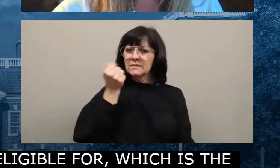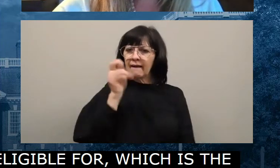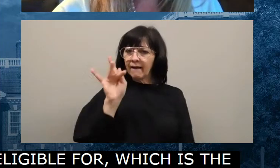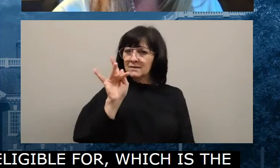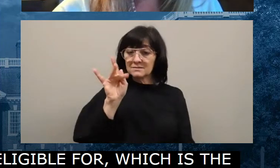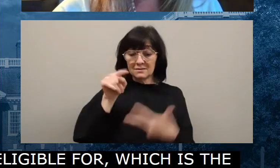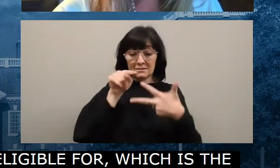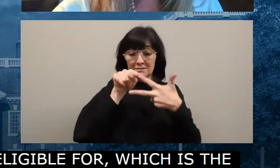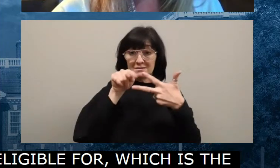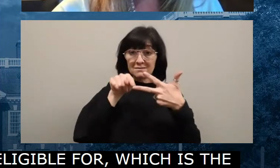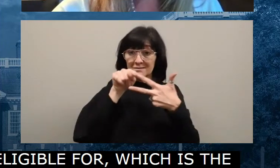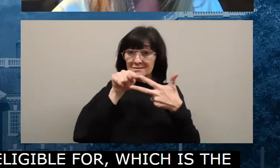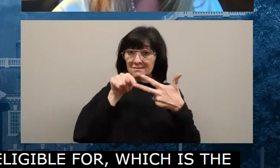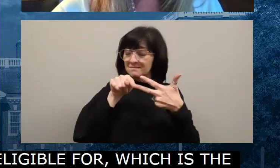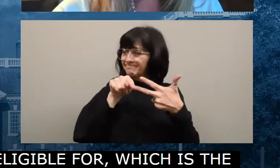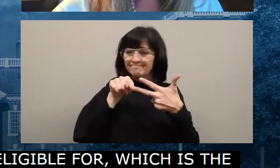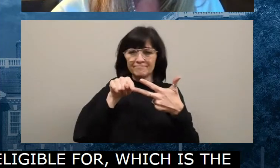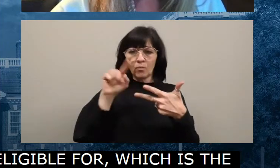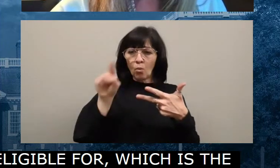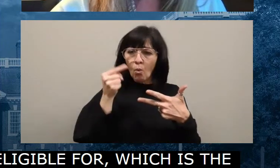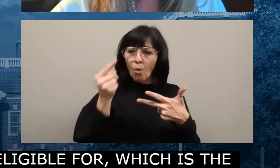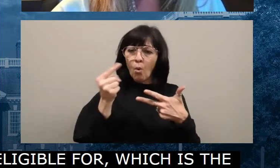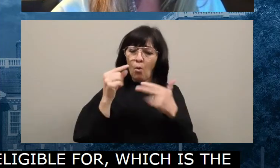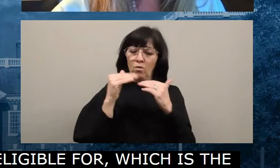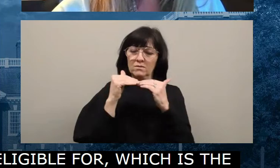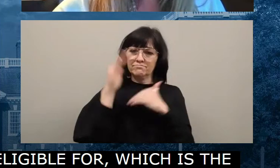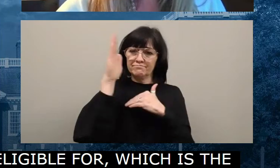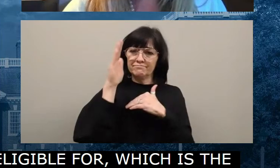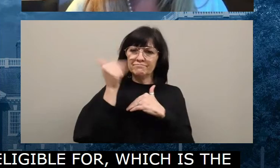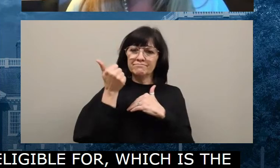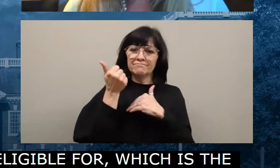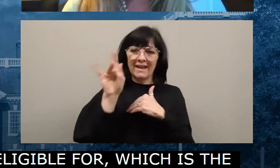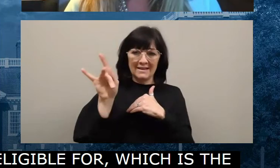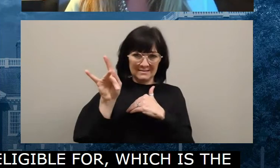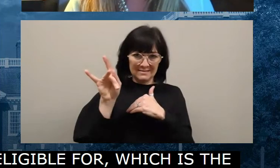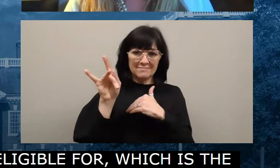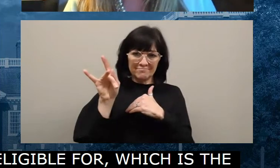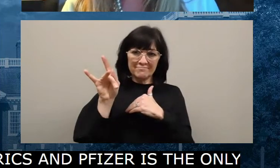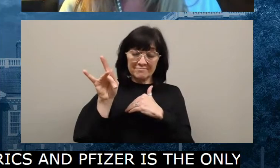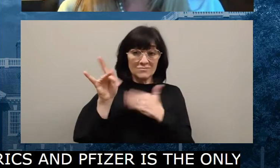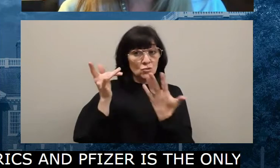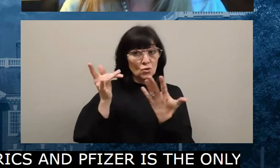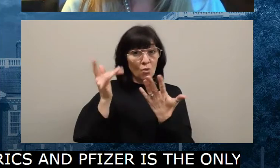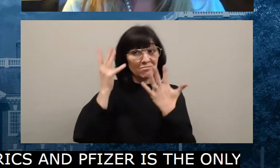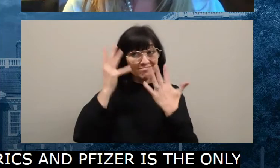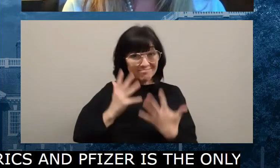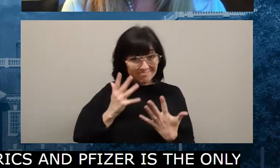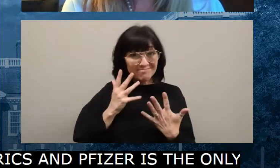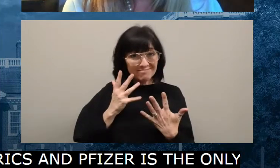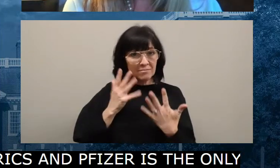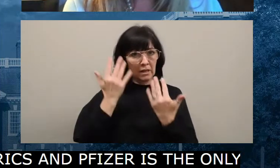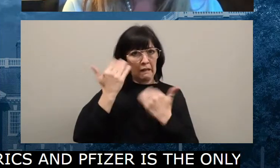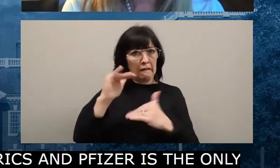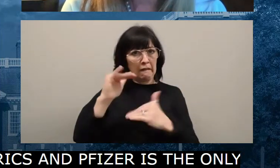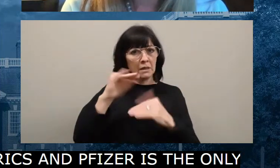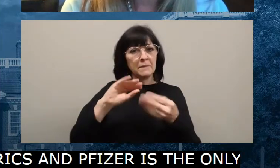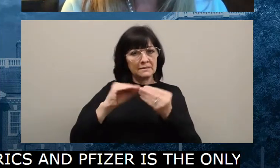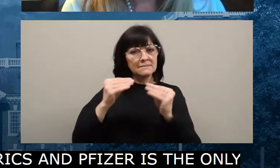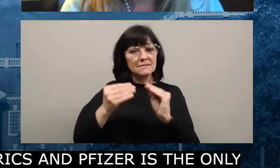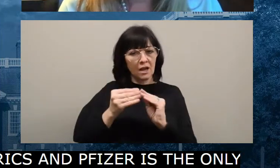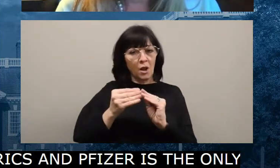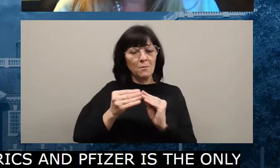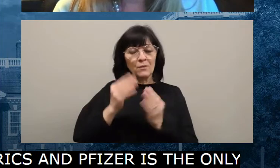those 18 and older. So unfortunately, because in some of the sign-up